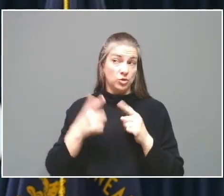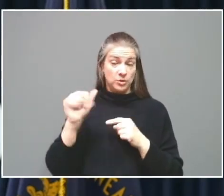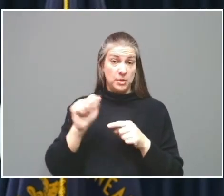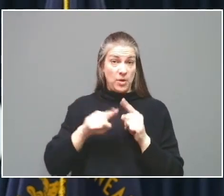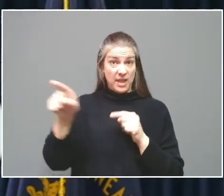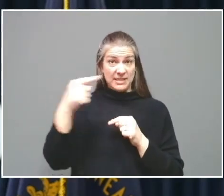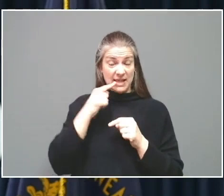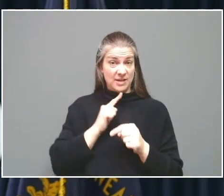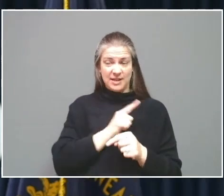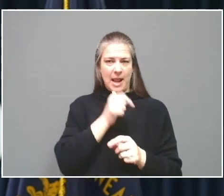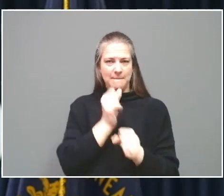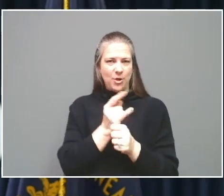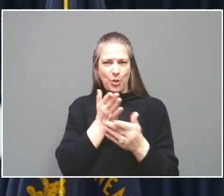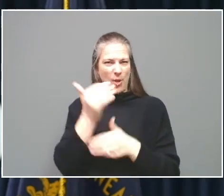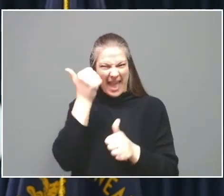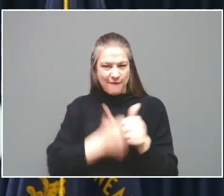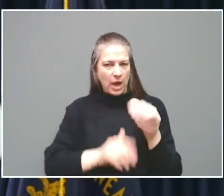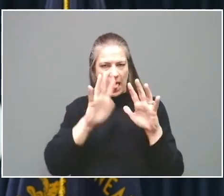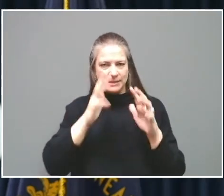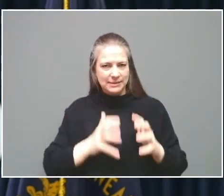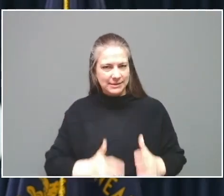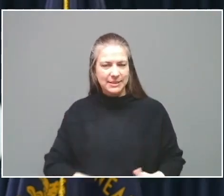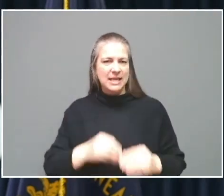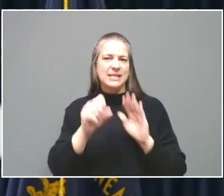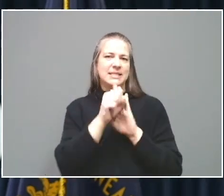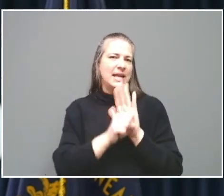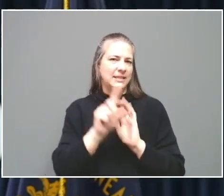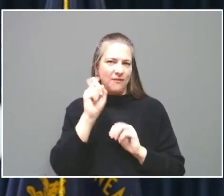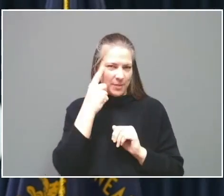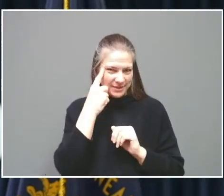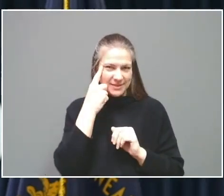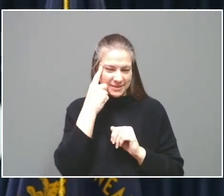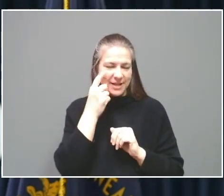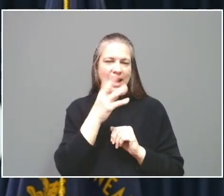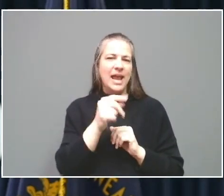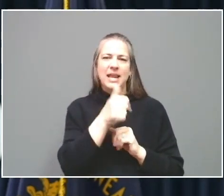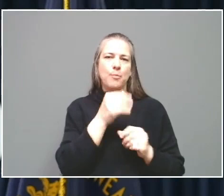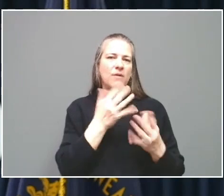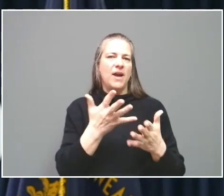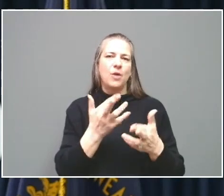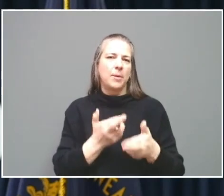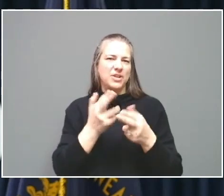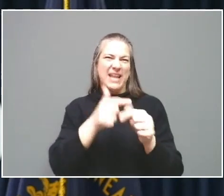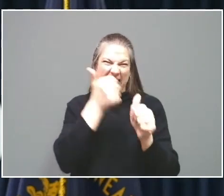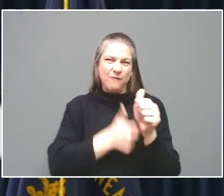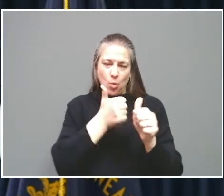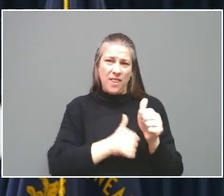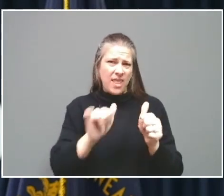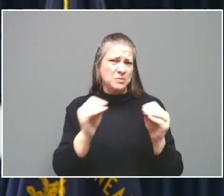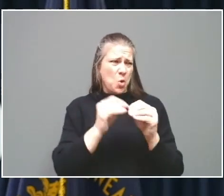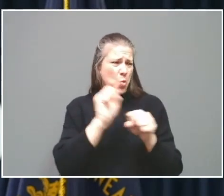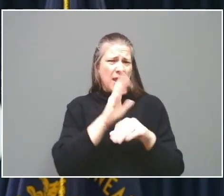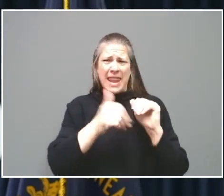made it through every single classification in state government and provided a recommendation there. That is more work than anything the size of